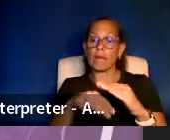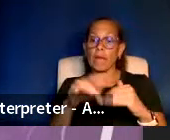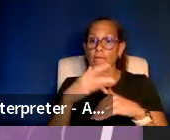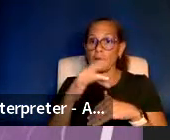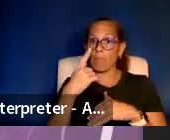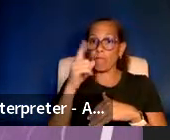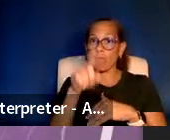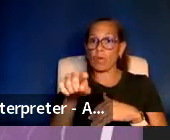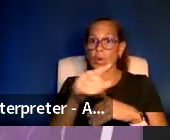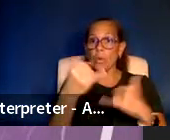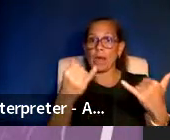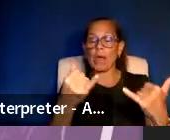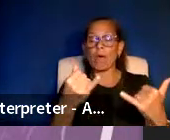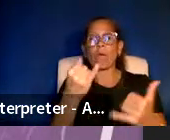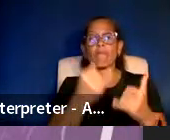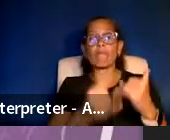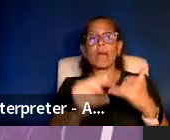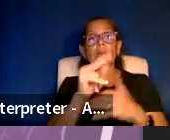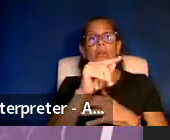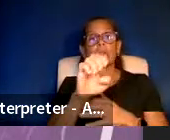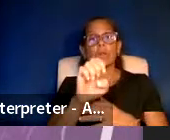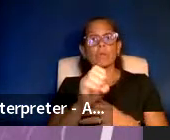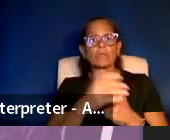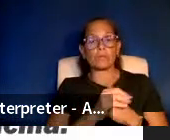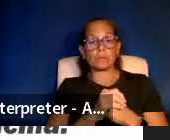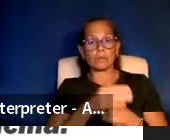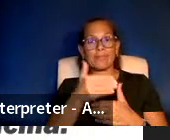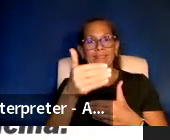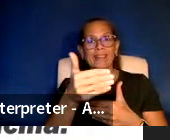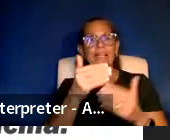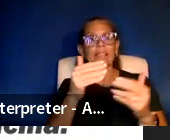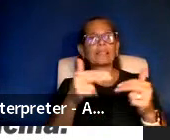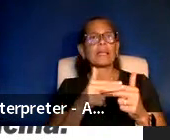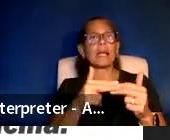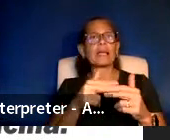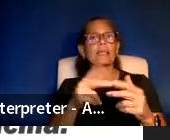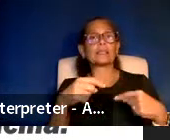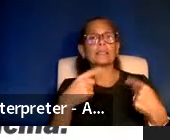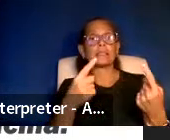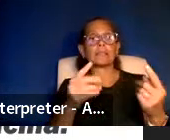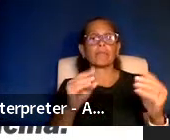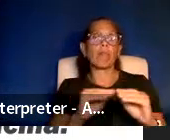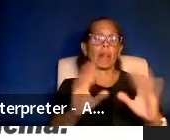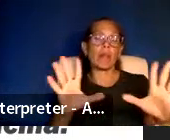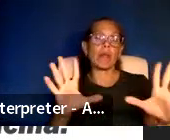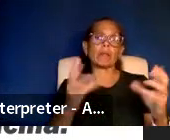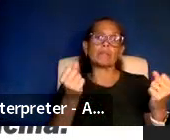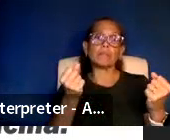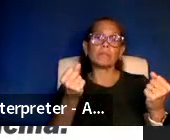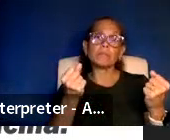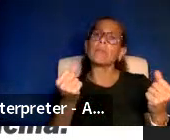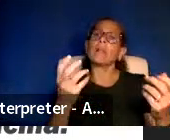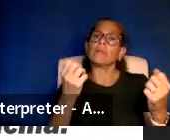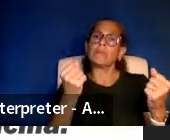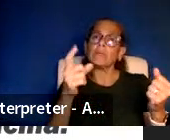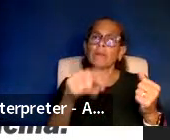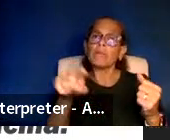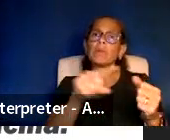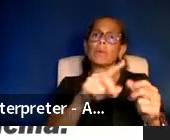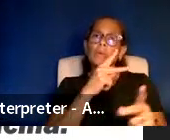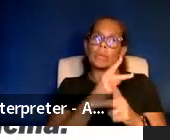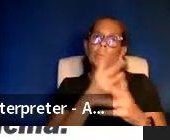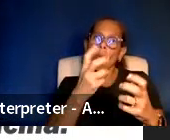just one final note, if we could go to the next slide quickly. Since this clearly there are plenty of you that would like to keep